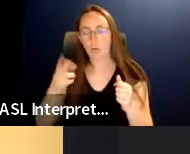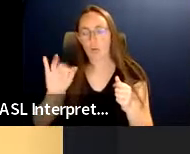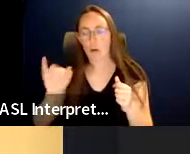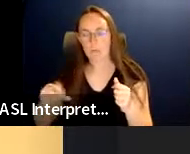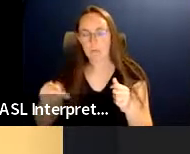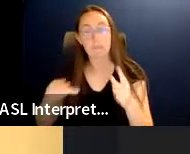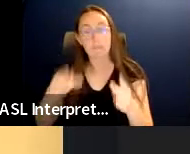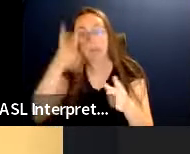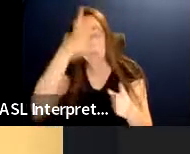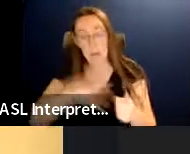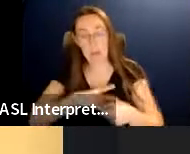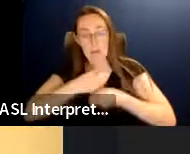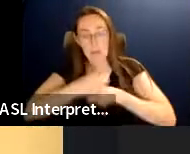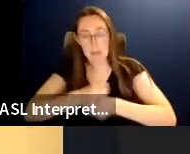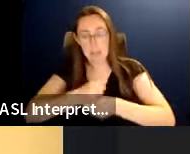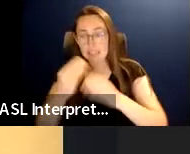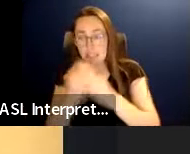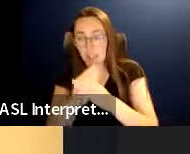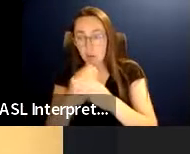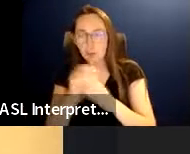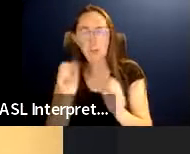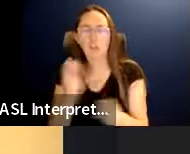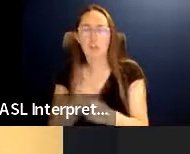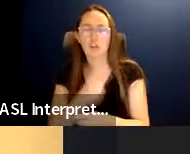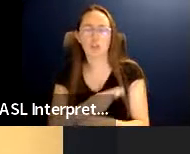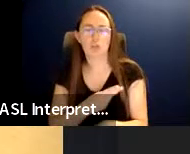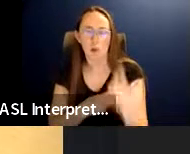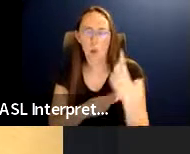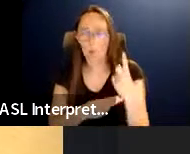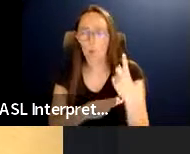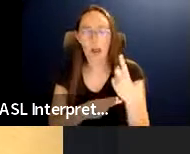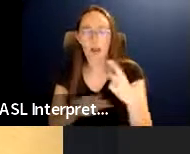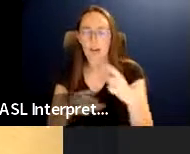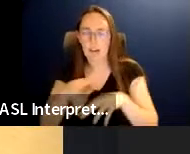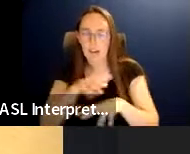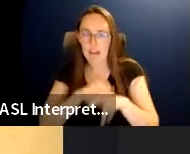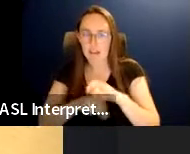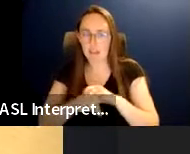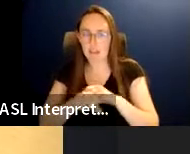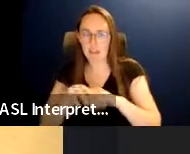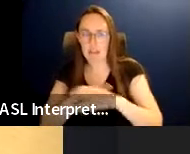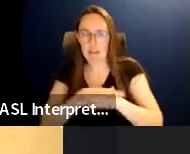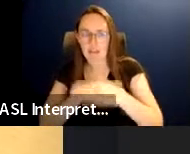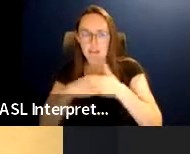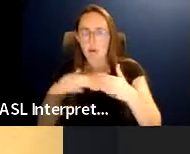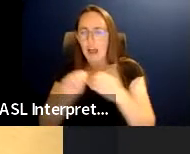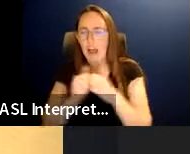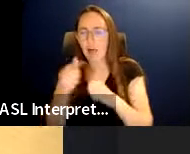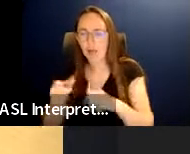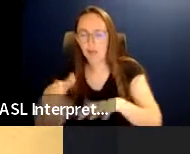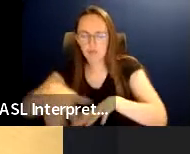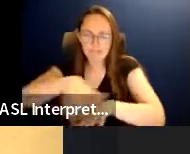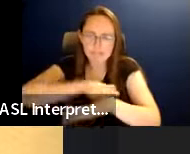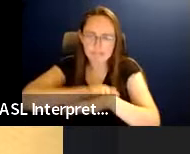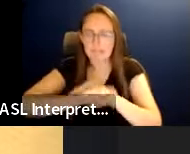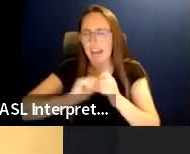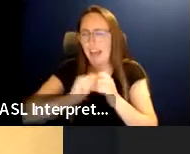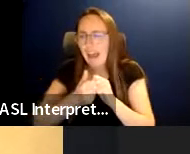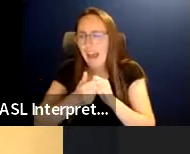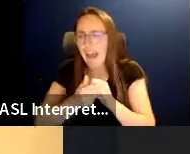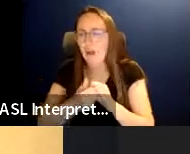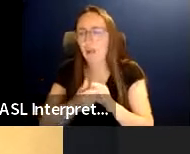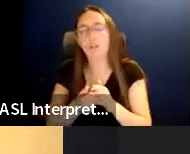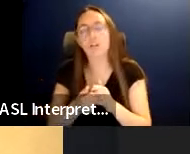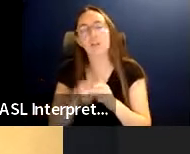use of one hand. And how are you going to get the vinyl glove on your hand and putting it on and taking it off? So a one-handed